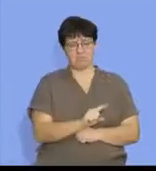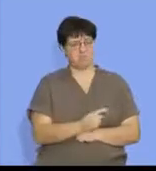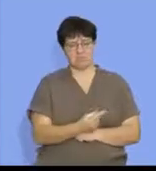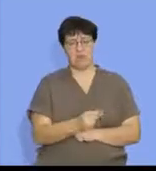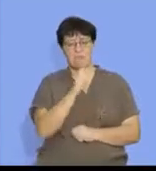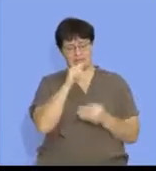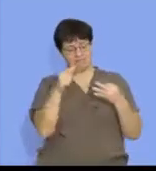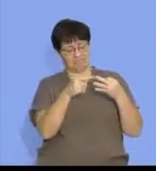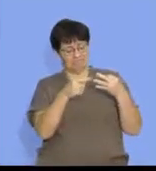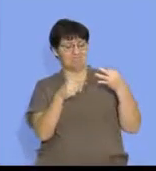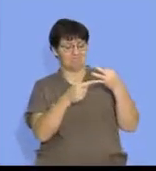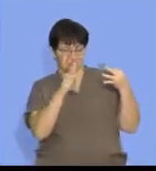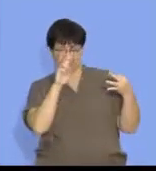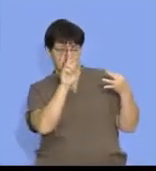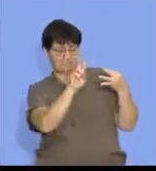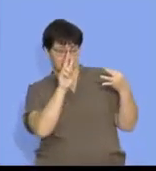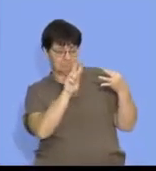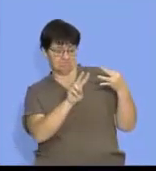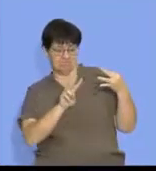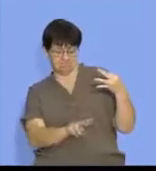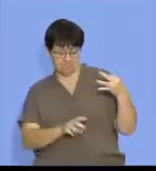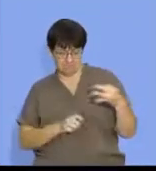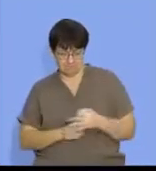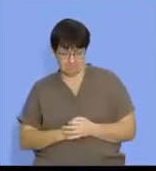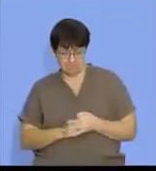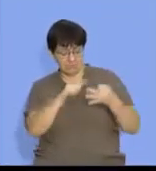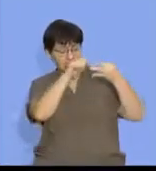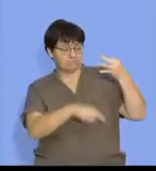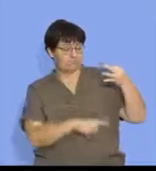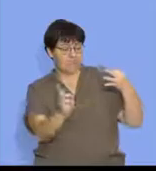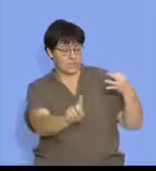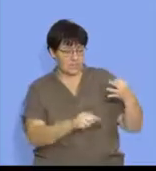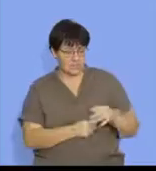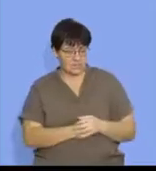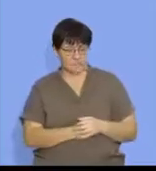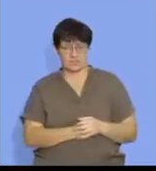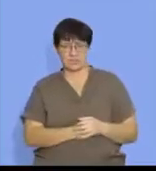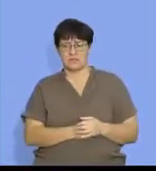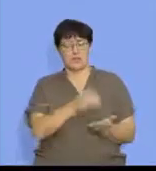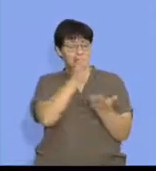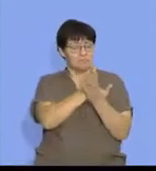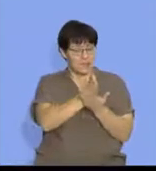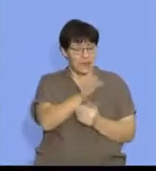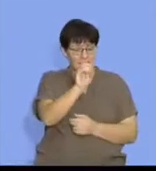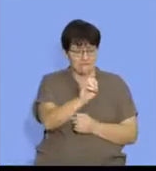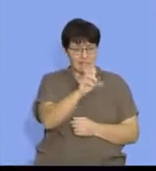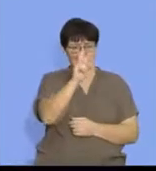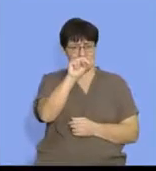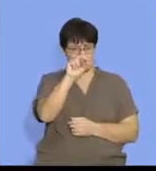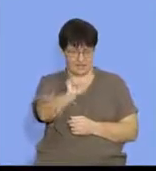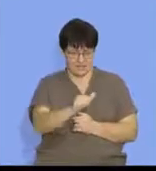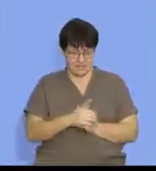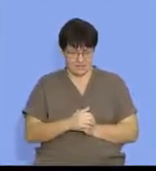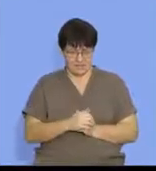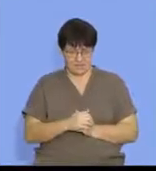looked at 3 things in particular. And the 3 things in particular was in the middle, there is this